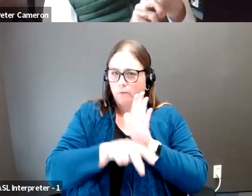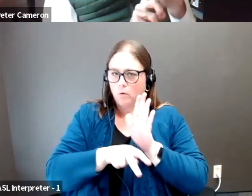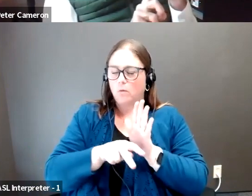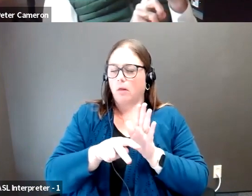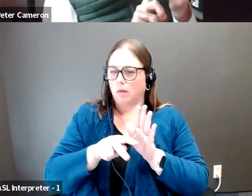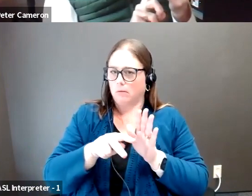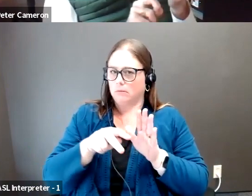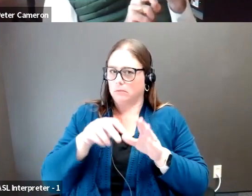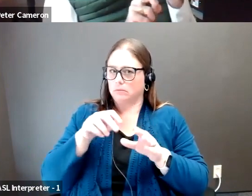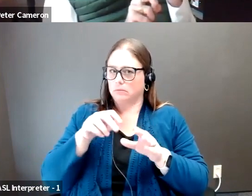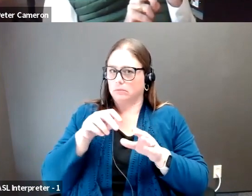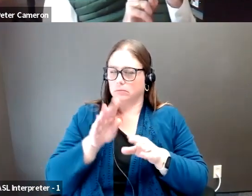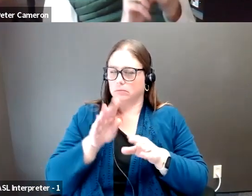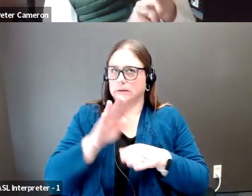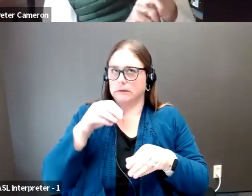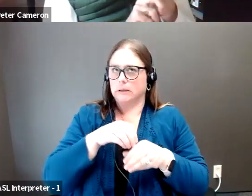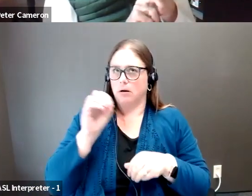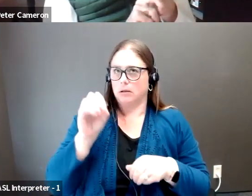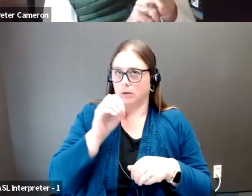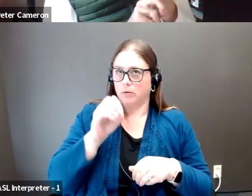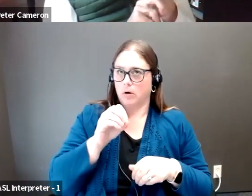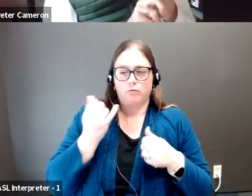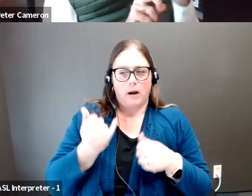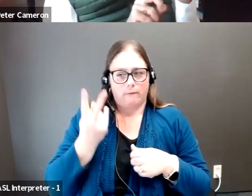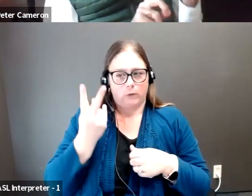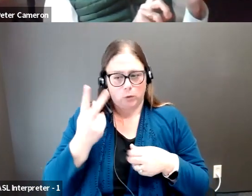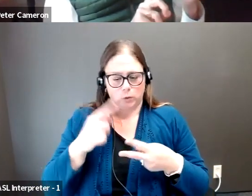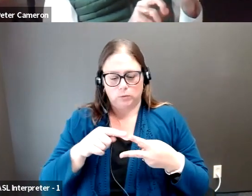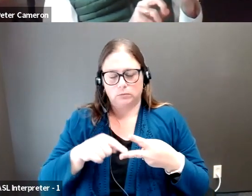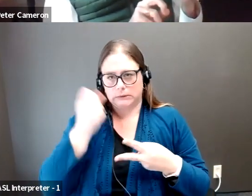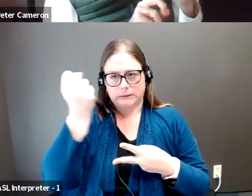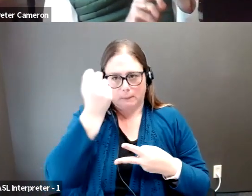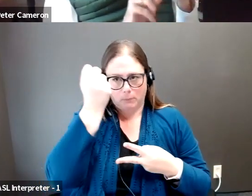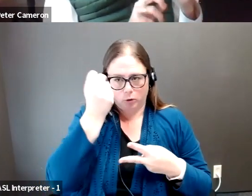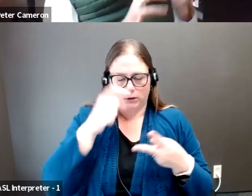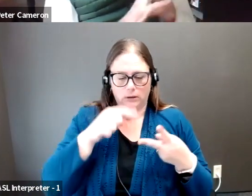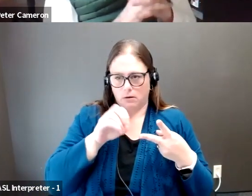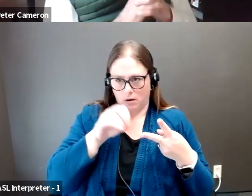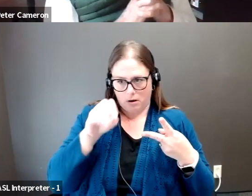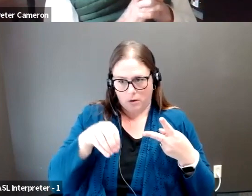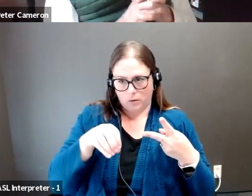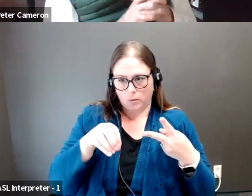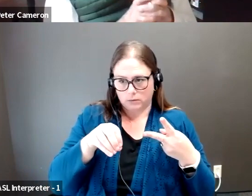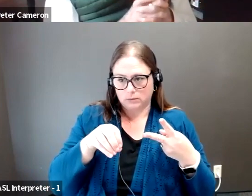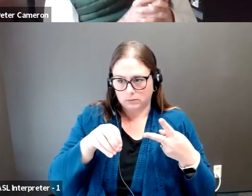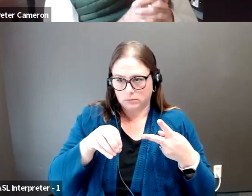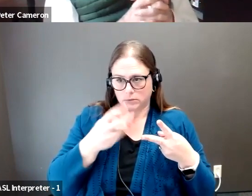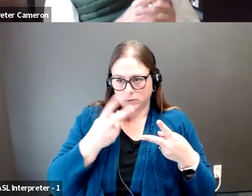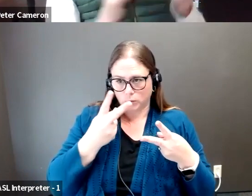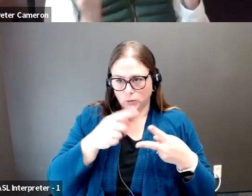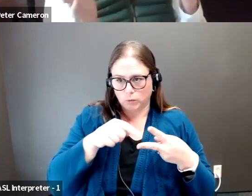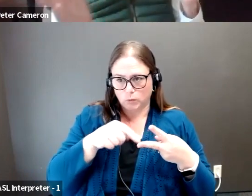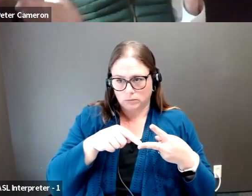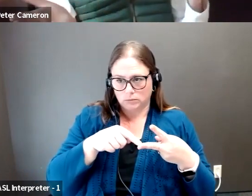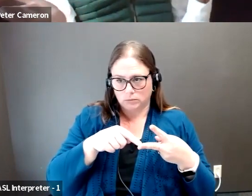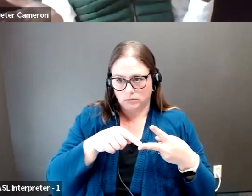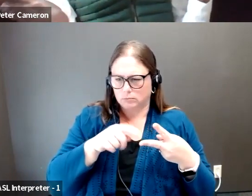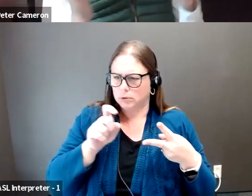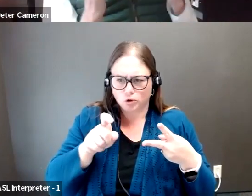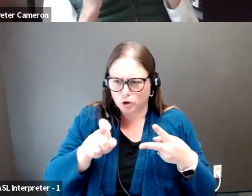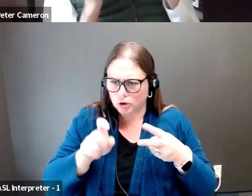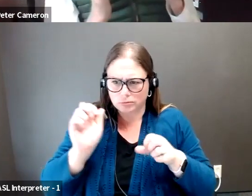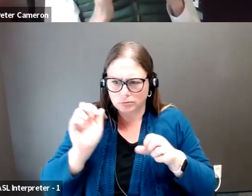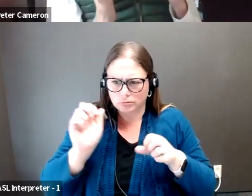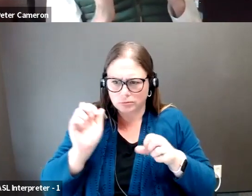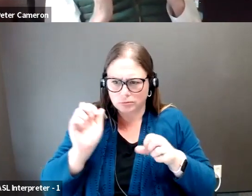exist now are in Sudbury and in Ottawa, but we should have them all over the place, because again,